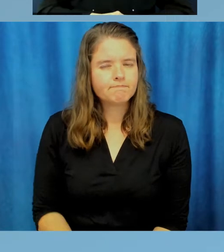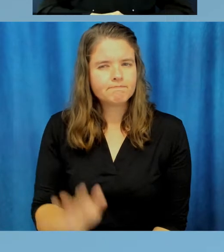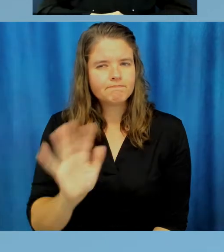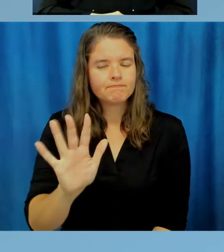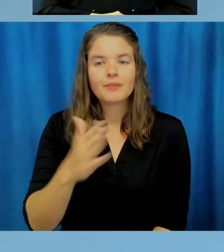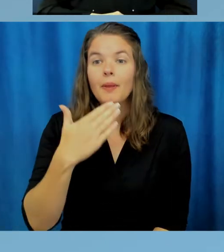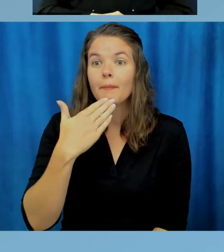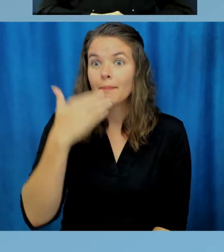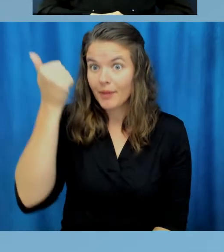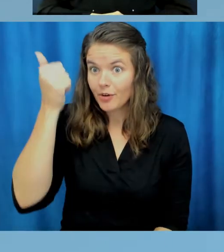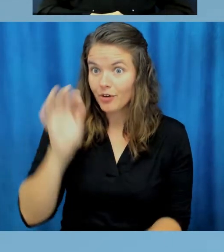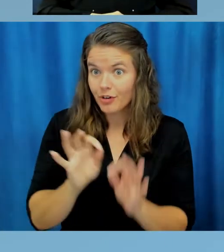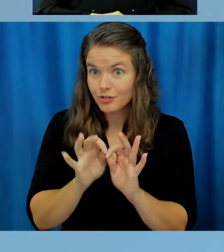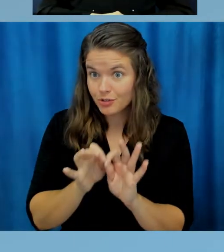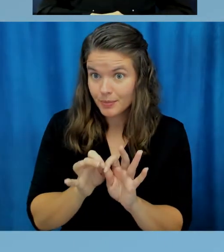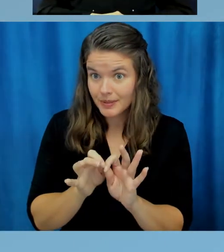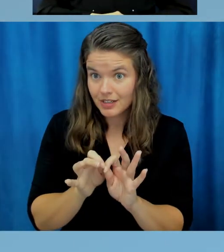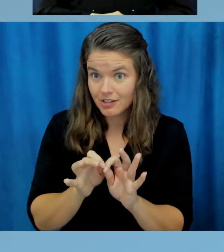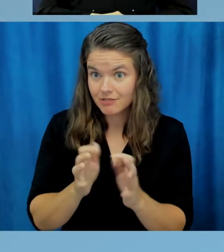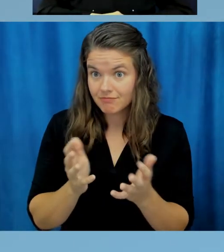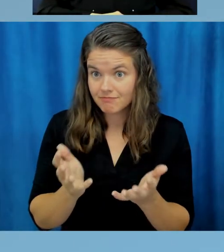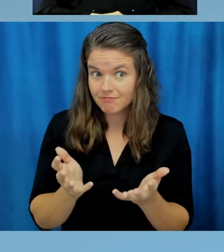A better interpretation of that